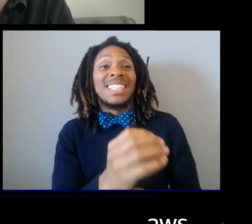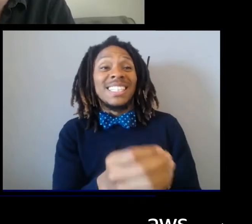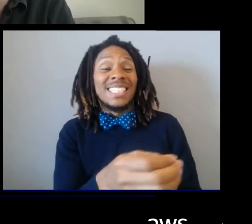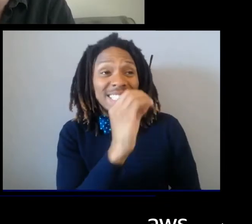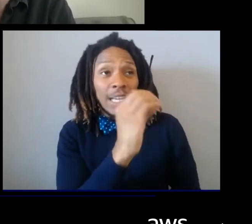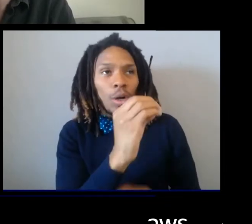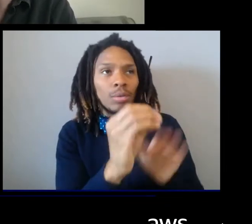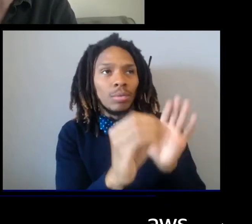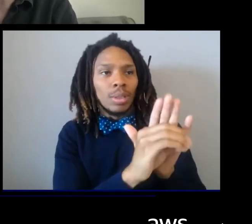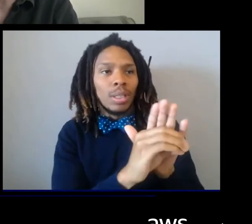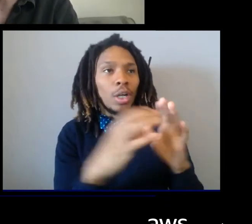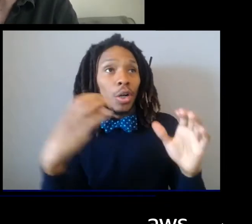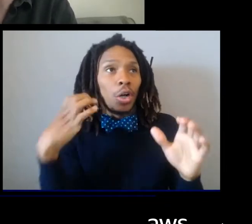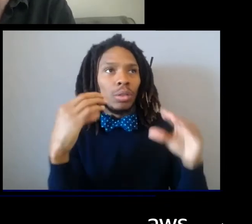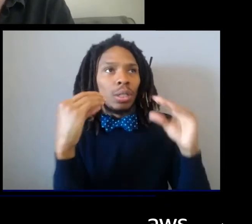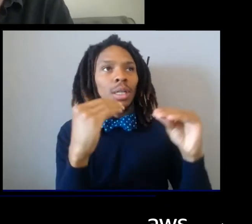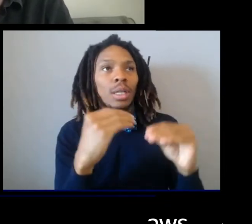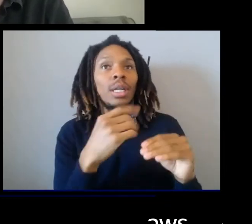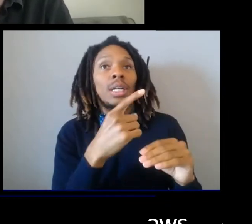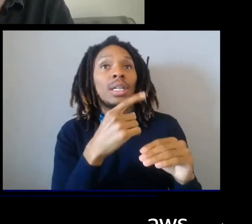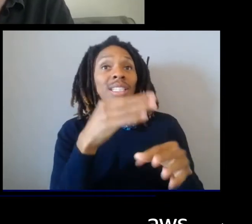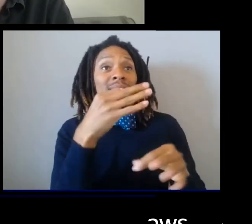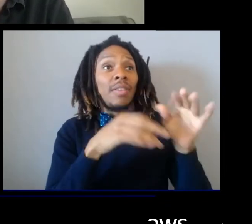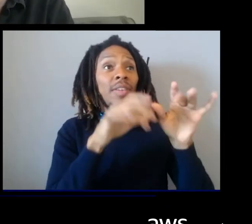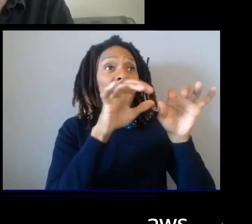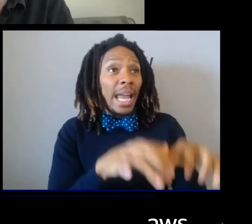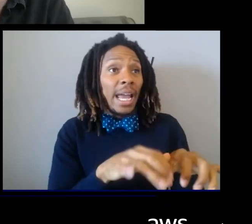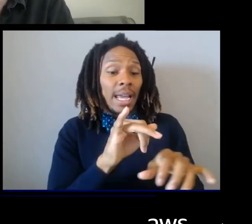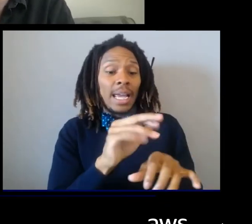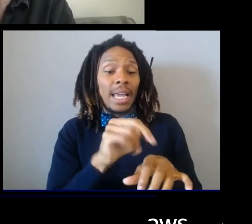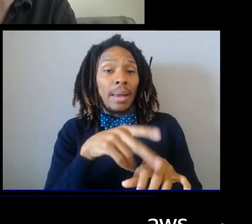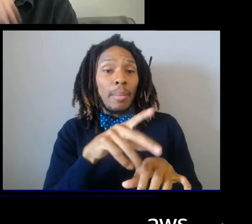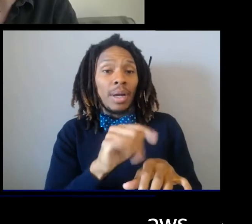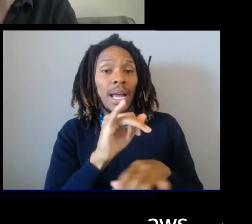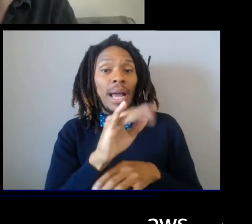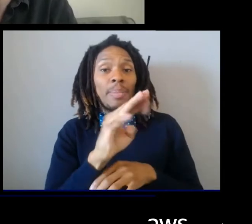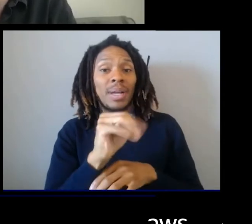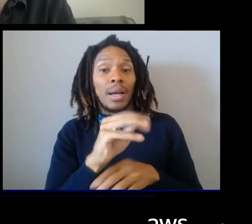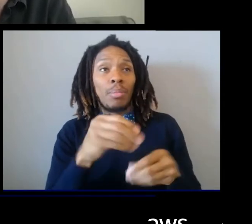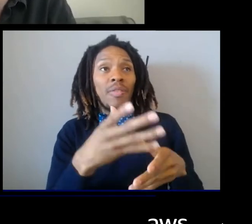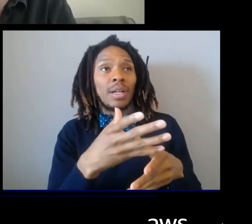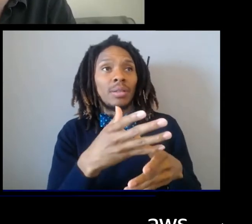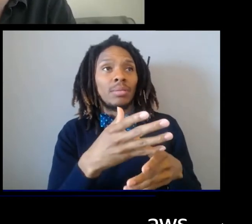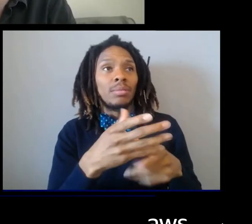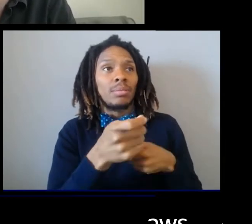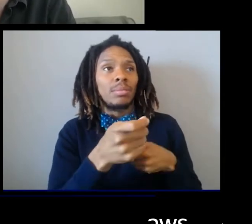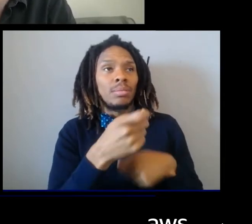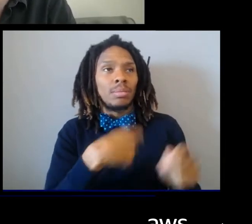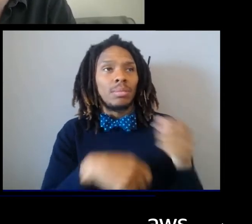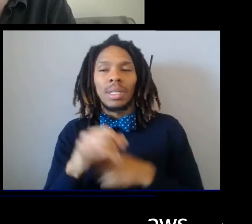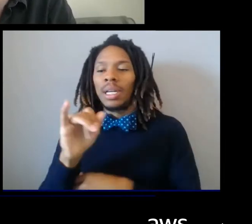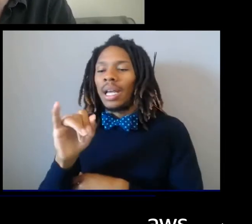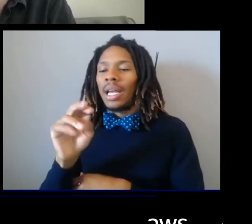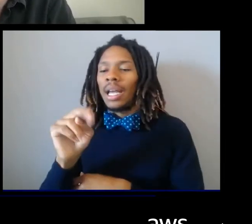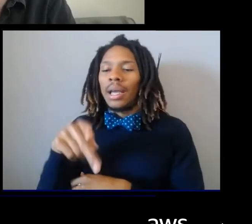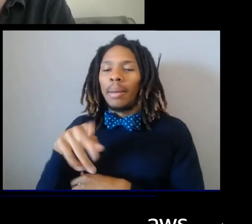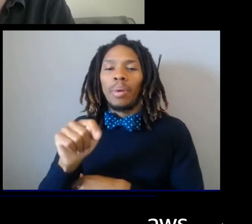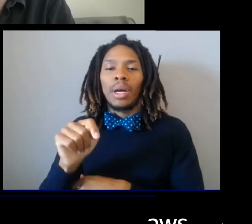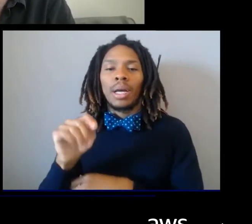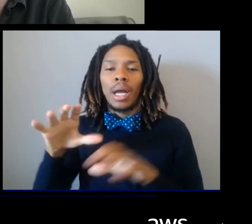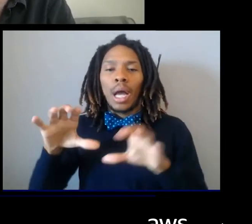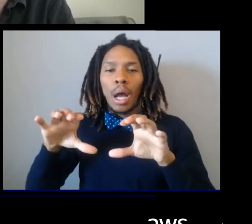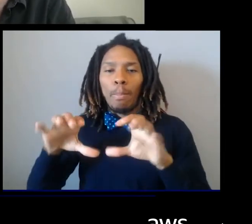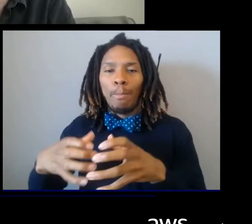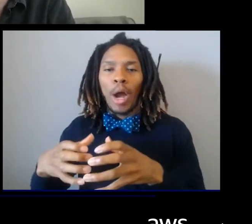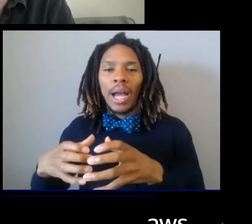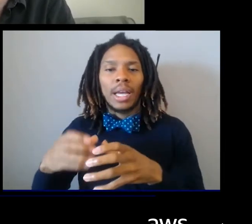just basically, instead of import IBM provider, now you do import Braket provider, and everything else remained